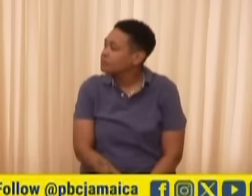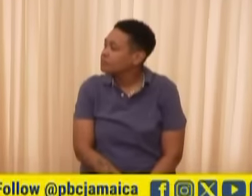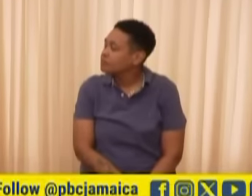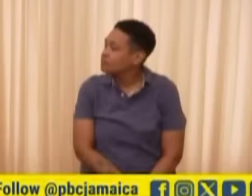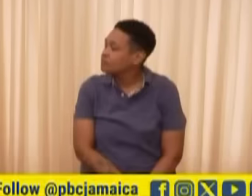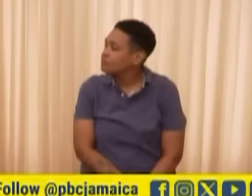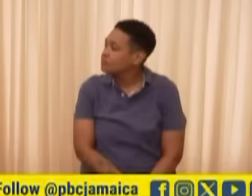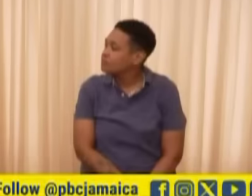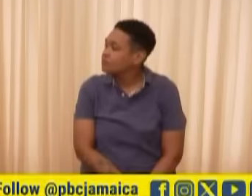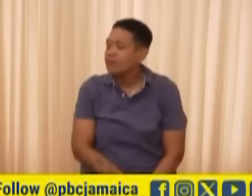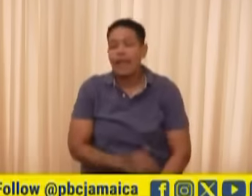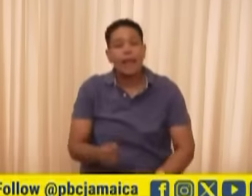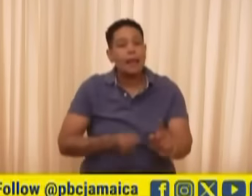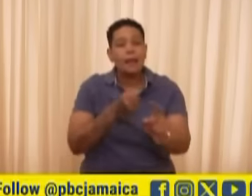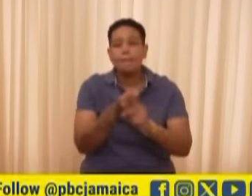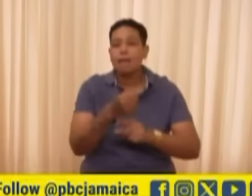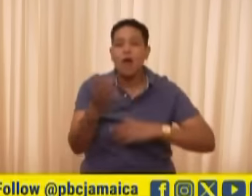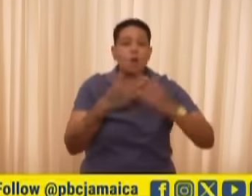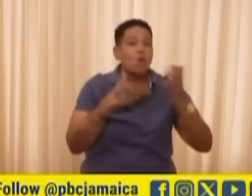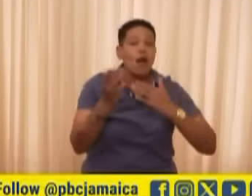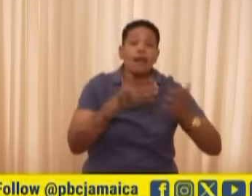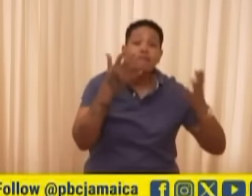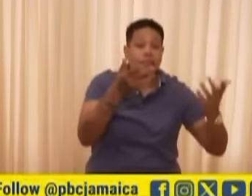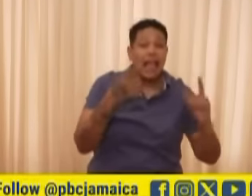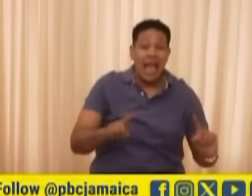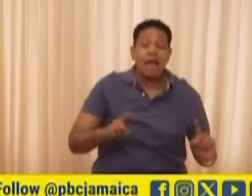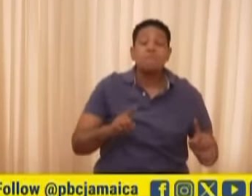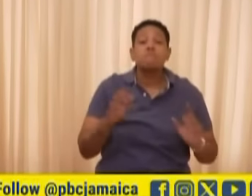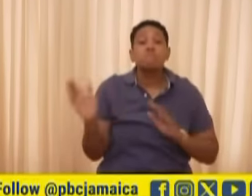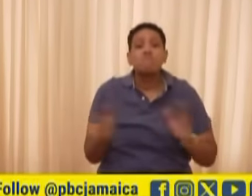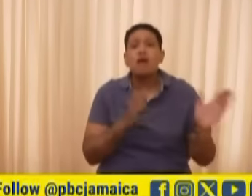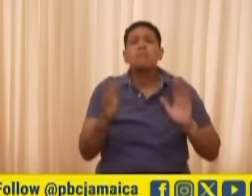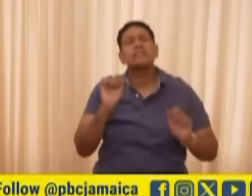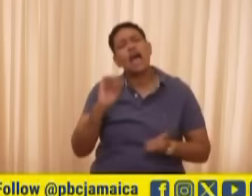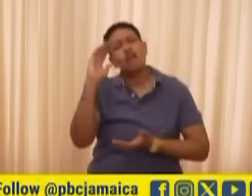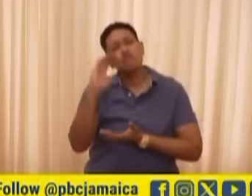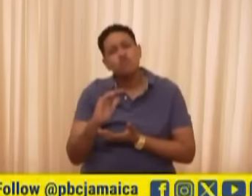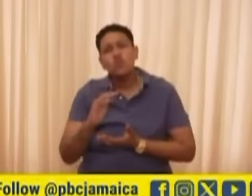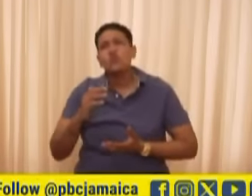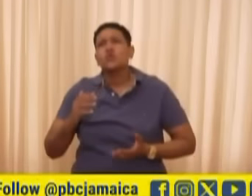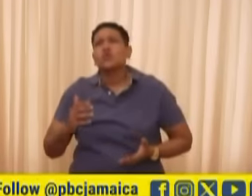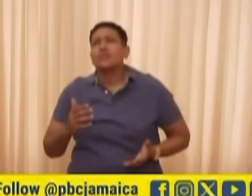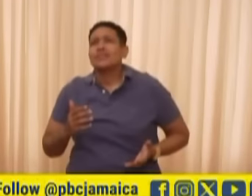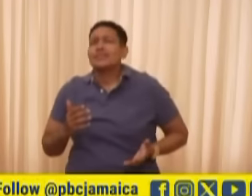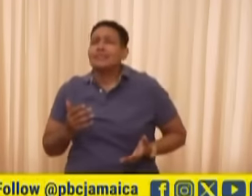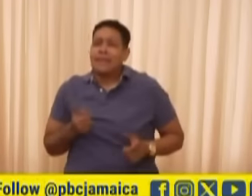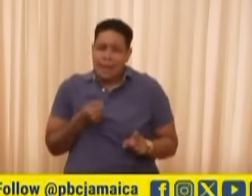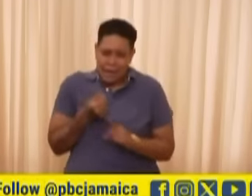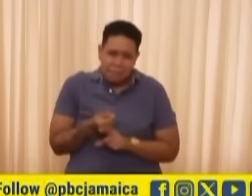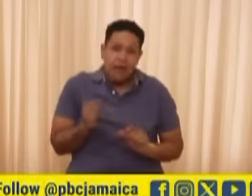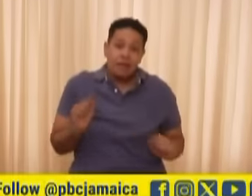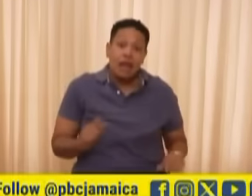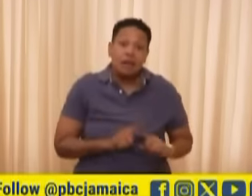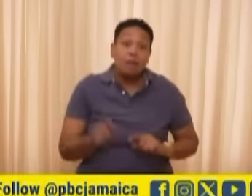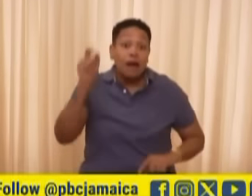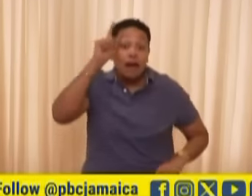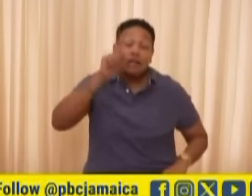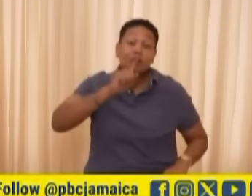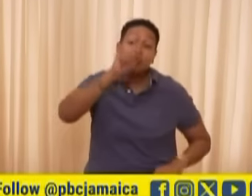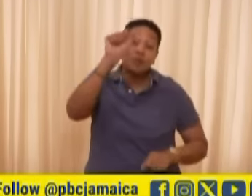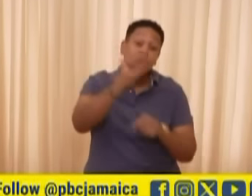the preparation can have some mitigating effect on the impact, but the real work